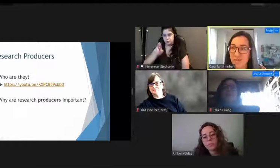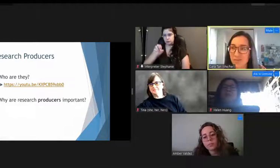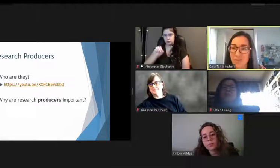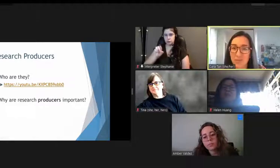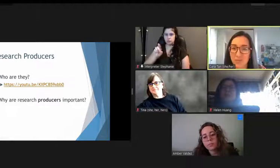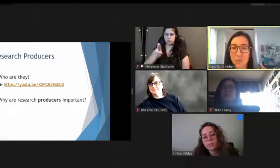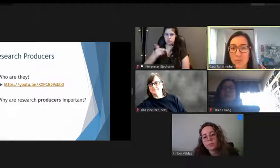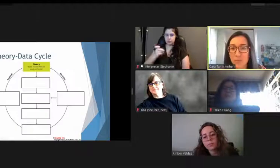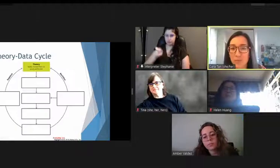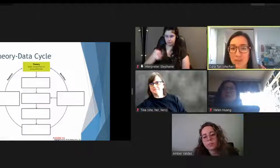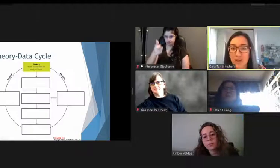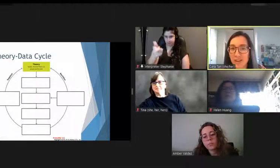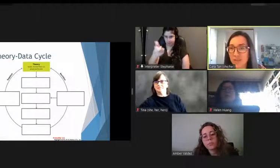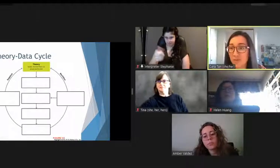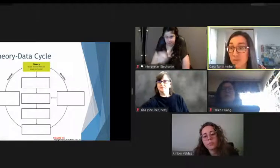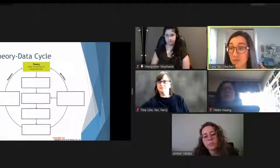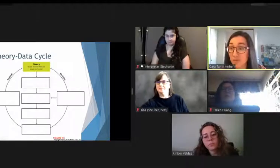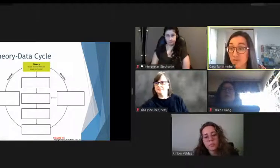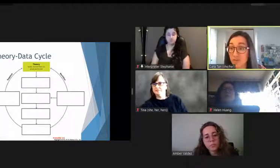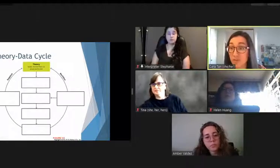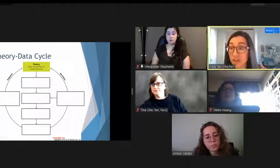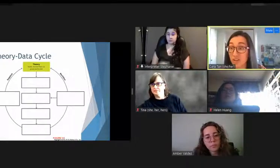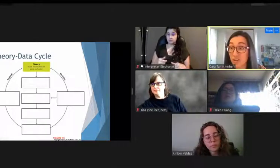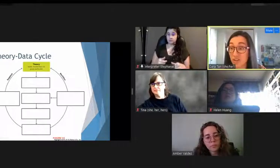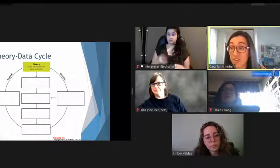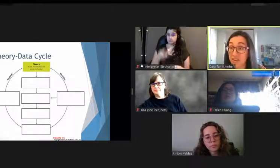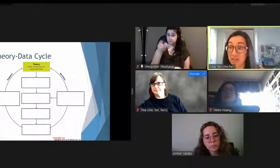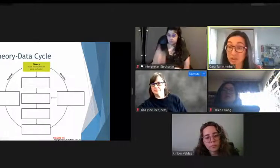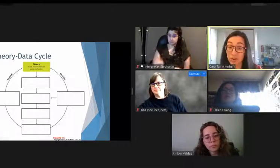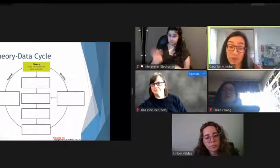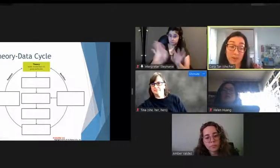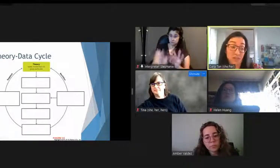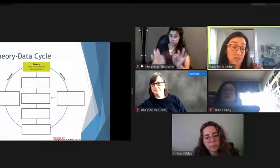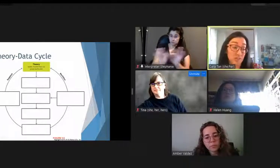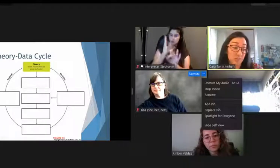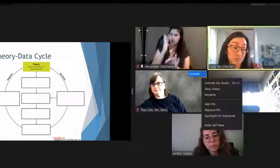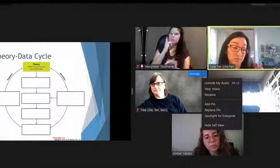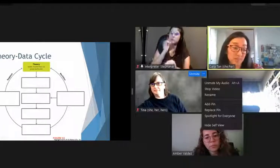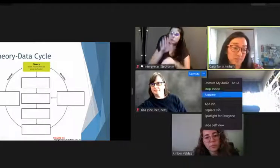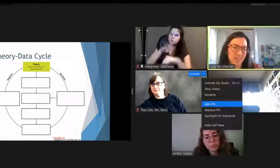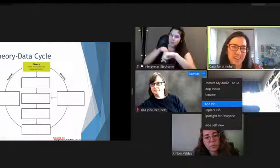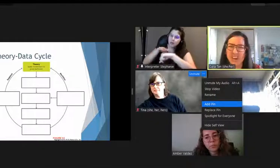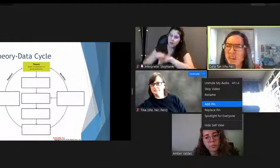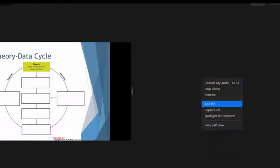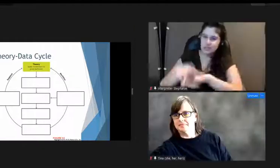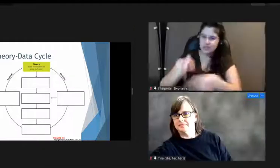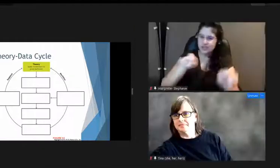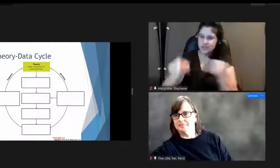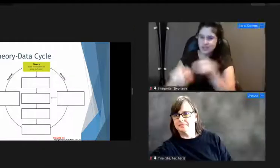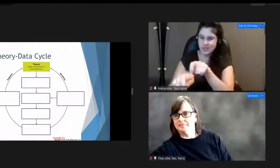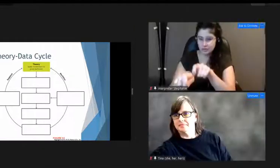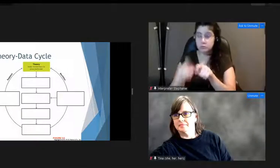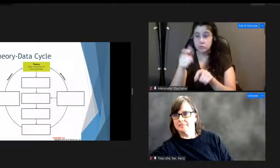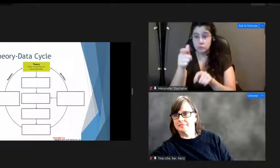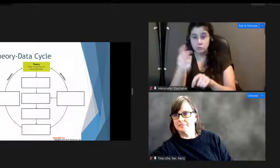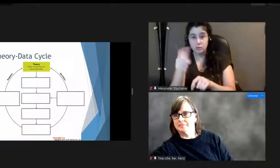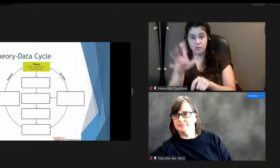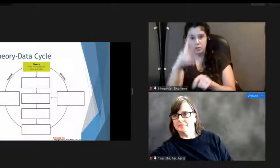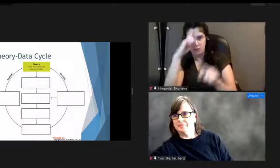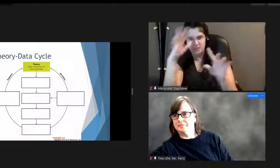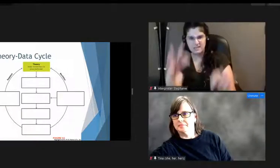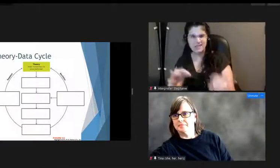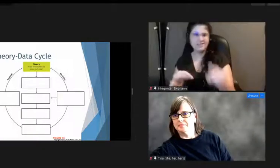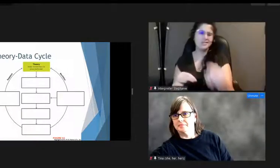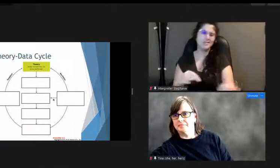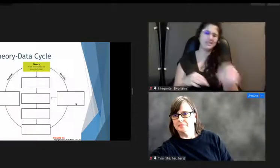important? We're important because we're going to change things. We're going to make decisions. All right, I'm actually going to skip through this